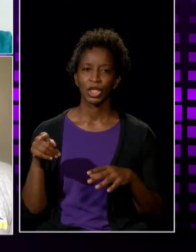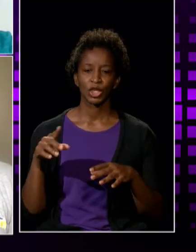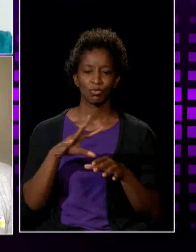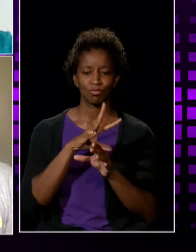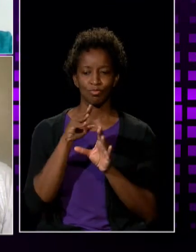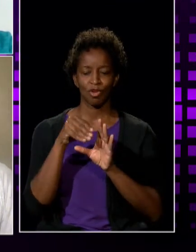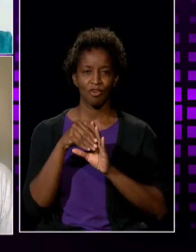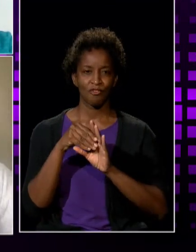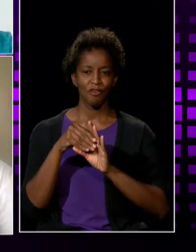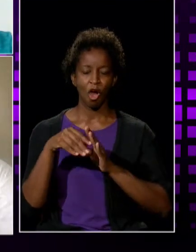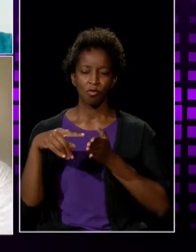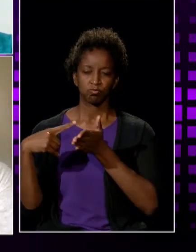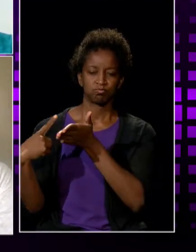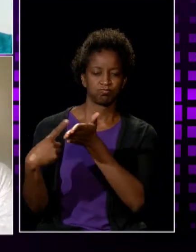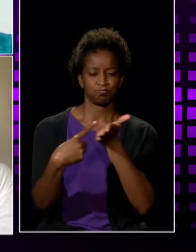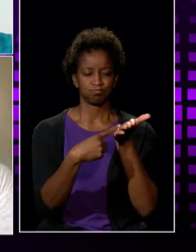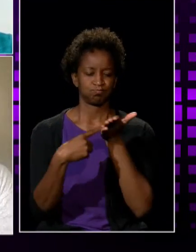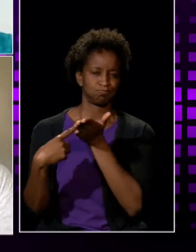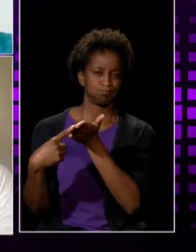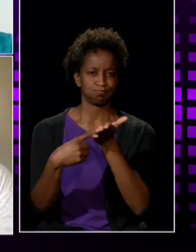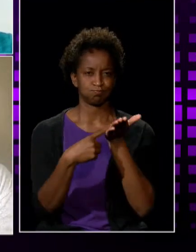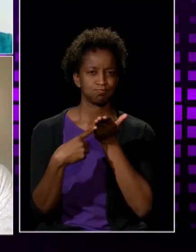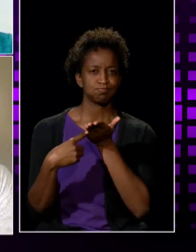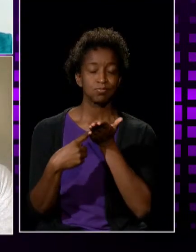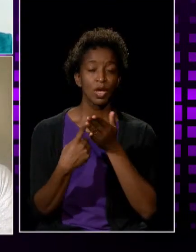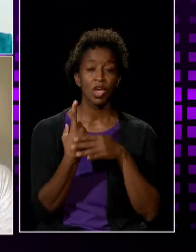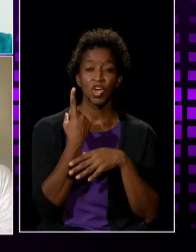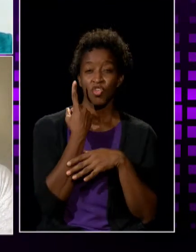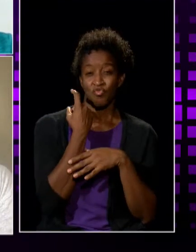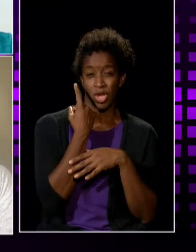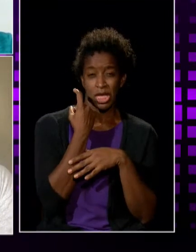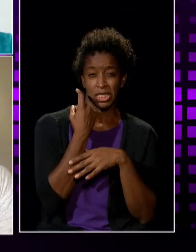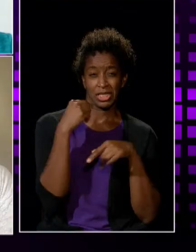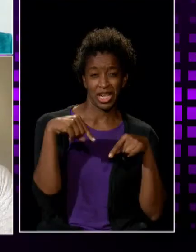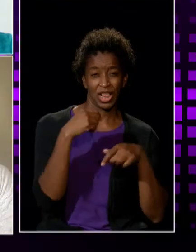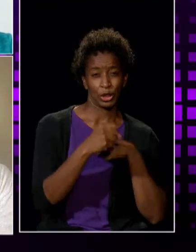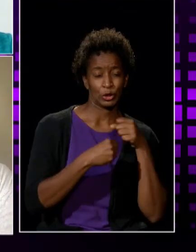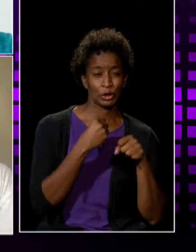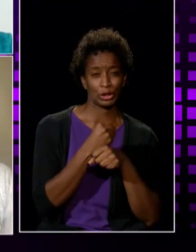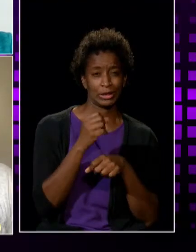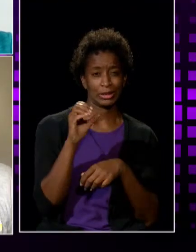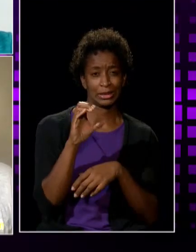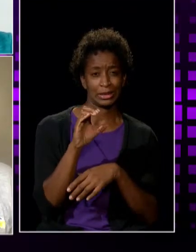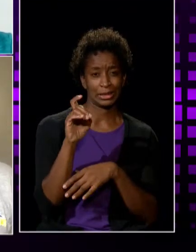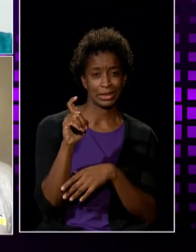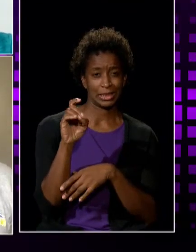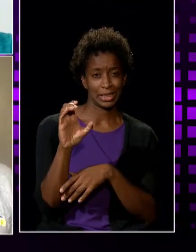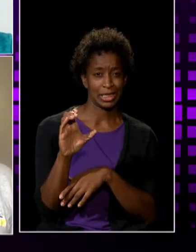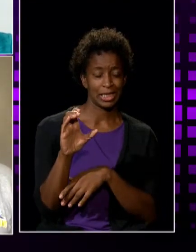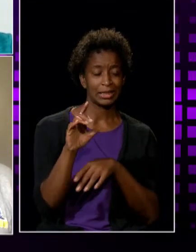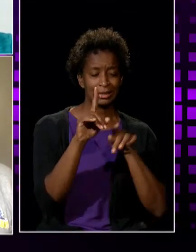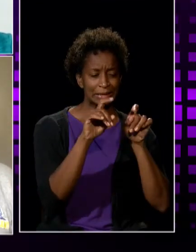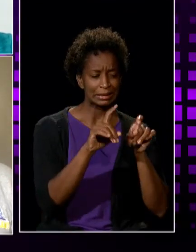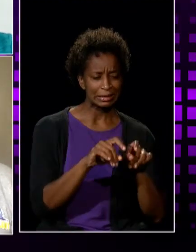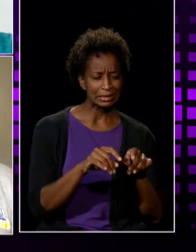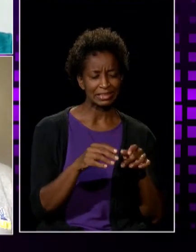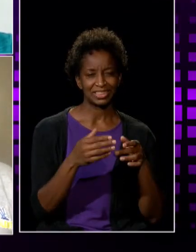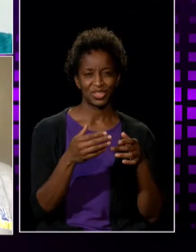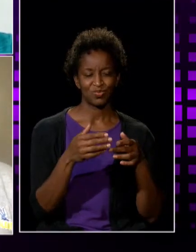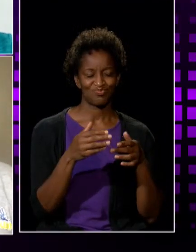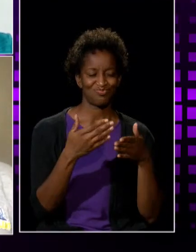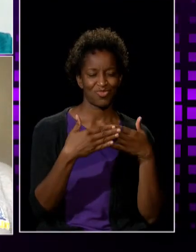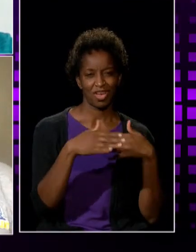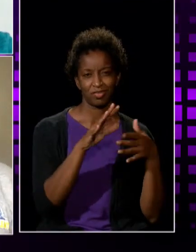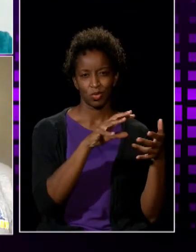Most recently, as you would have seen in the aftermath of the CXC 2020 results, Khaleel Kothdiwala emerged as a leading